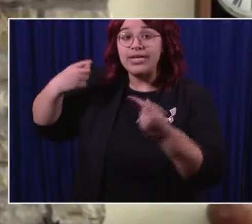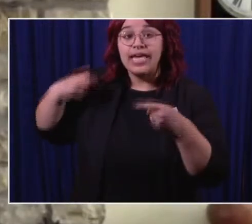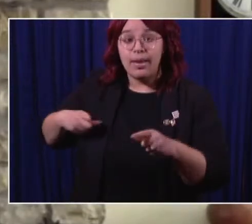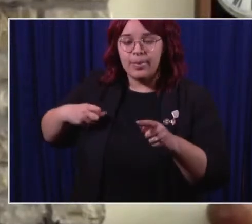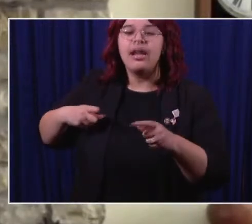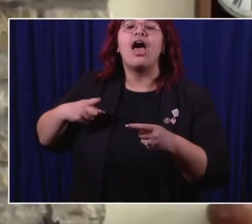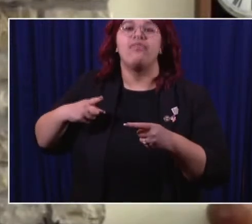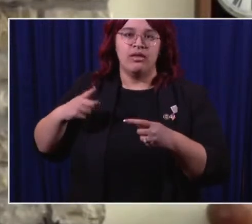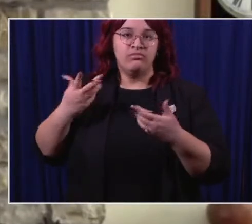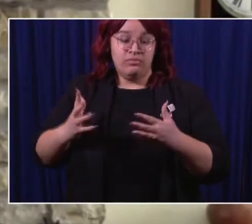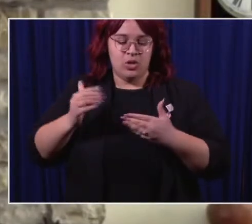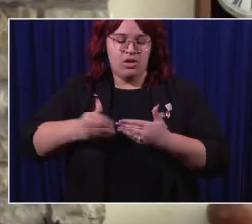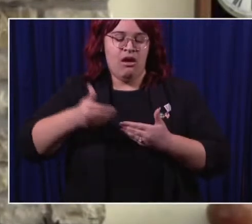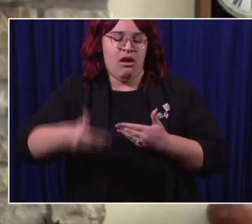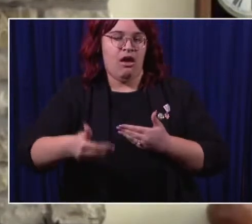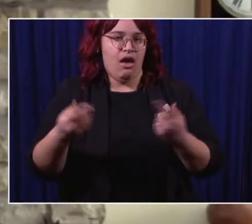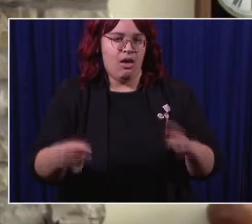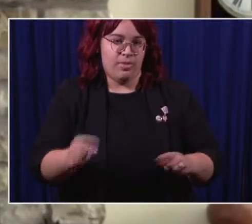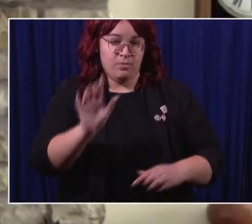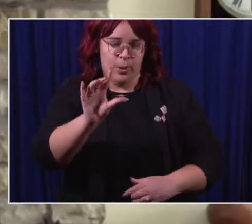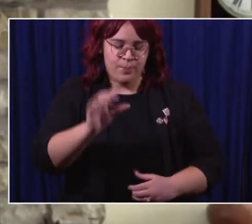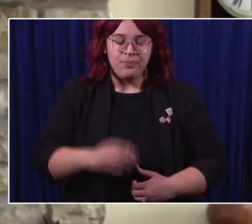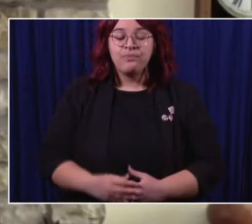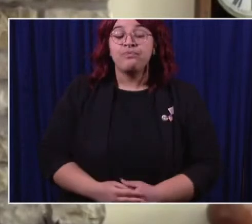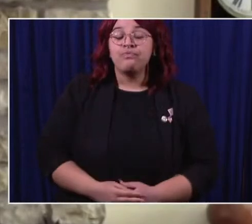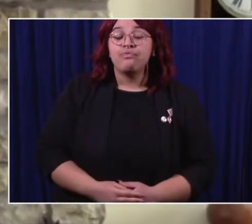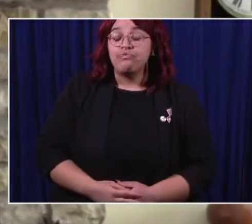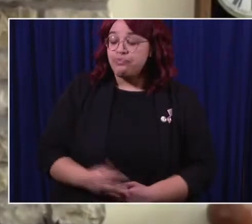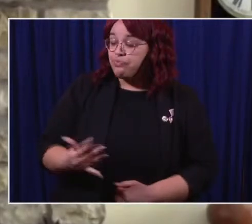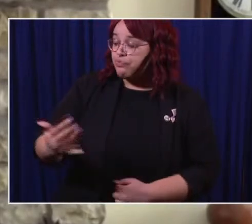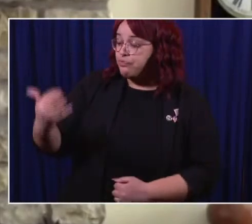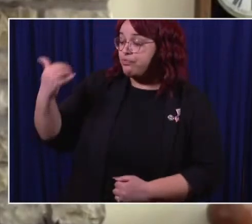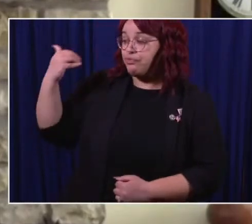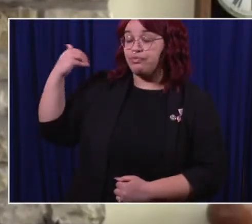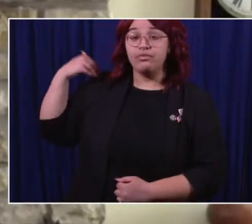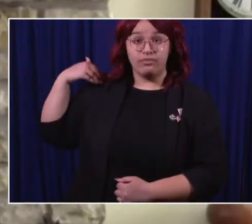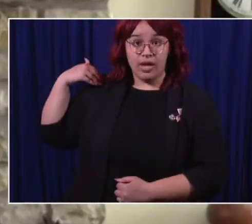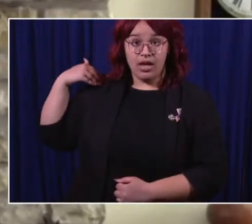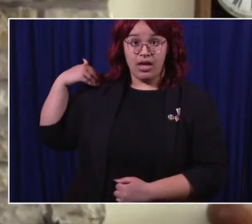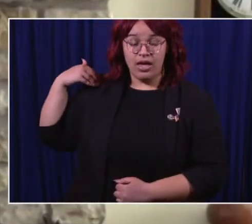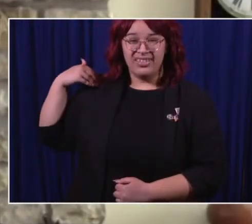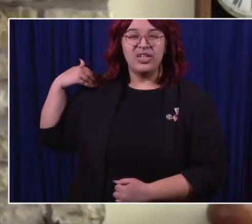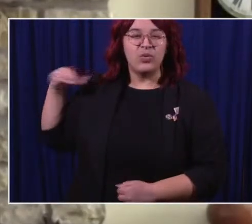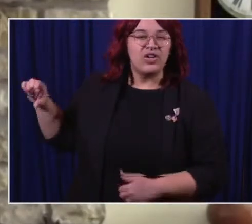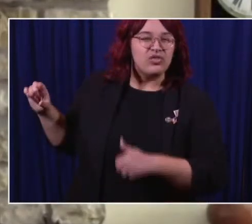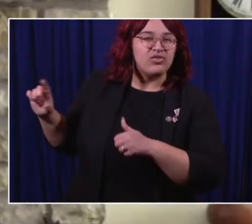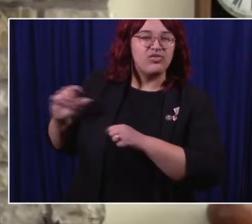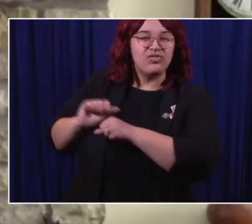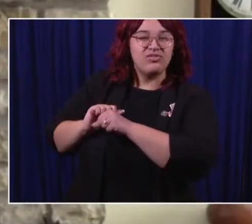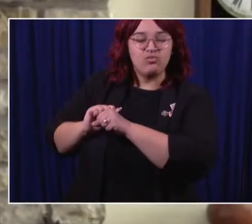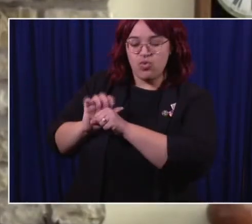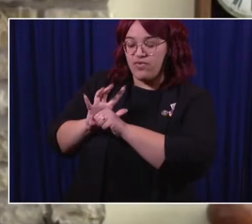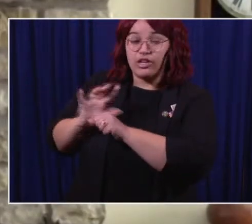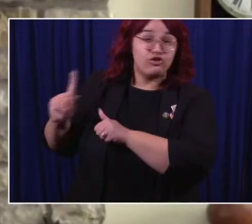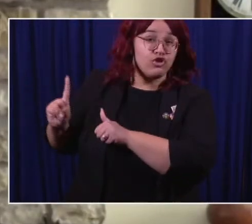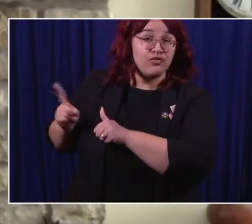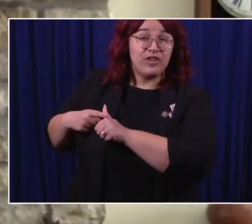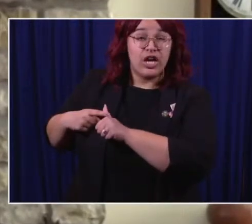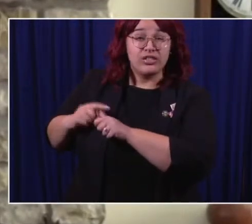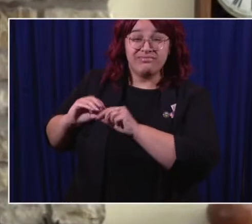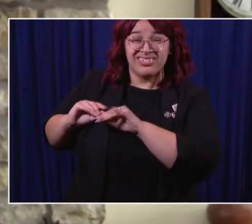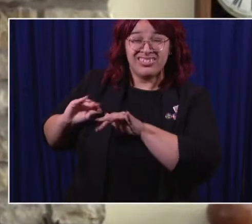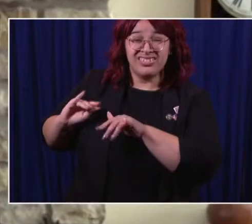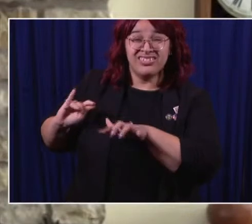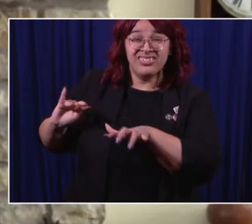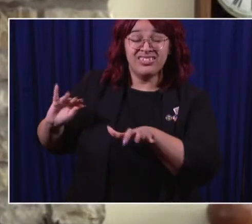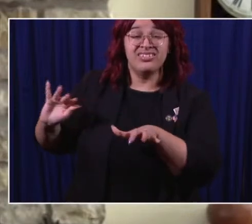progressed. When the virus first started to spread across Ohio, every medical expert that we